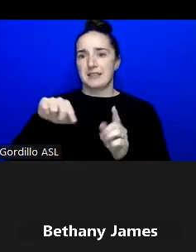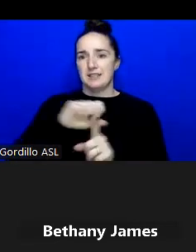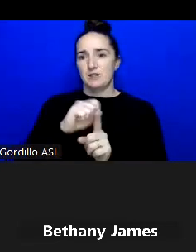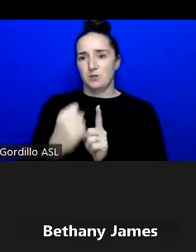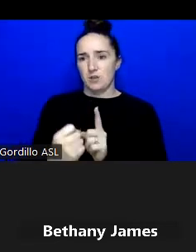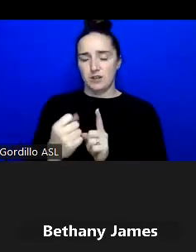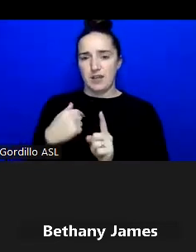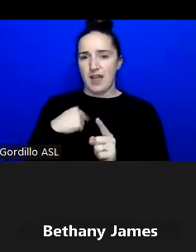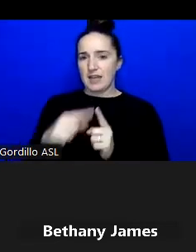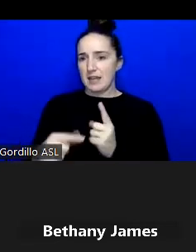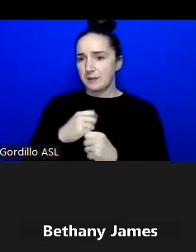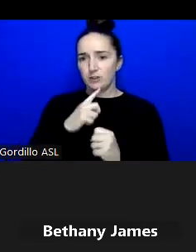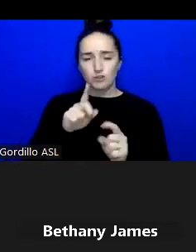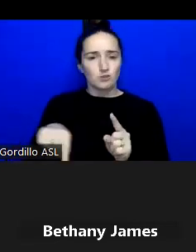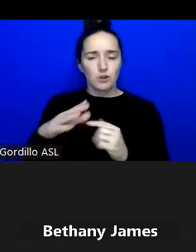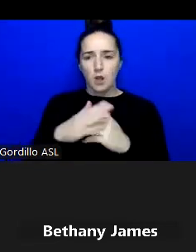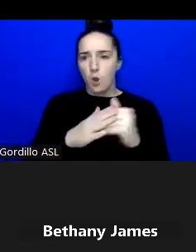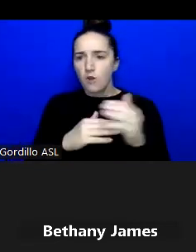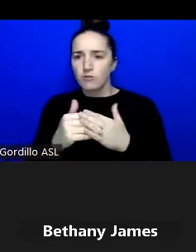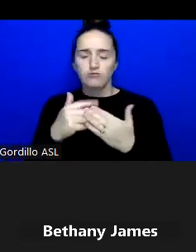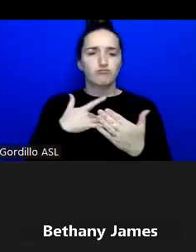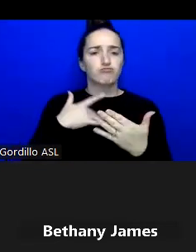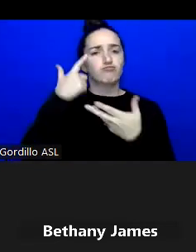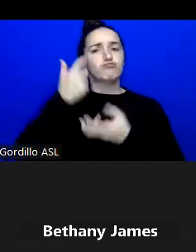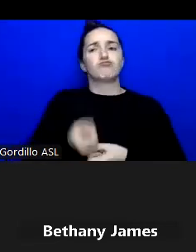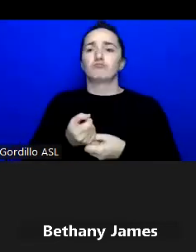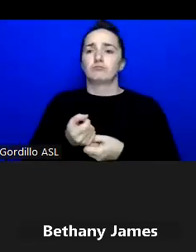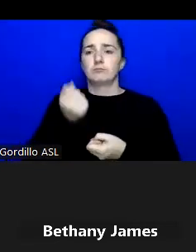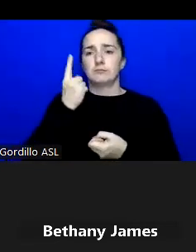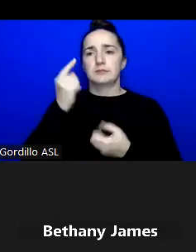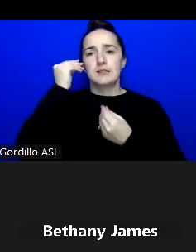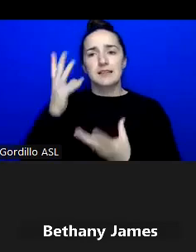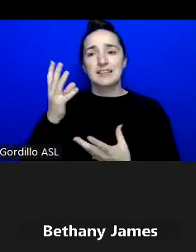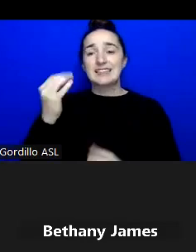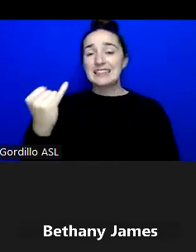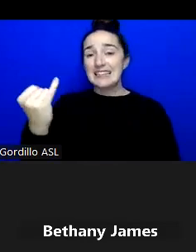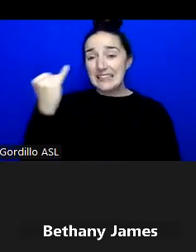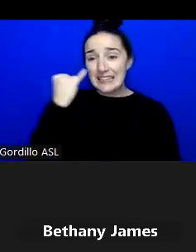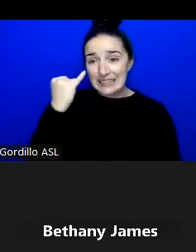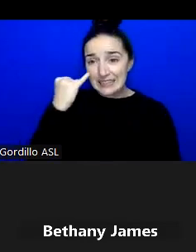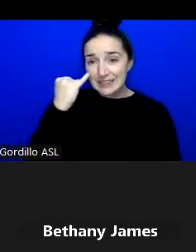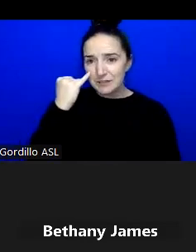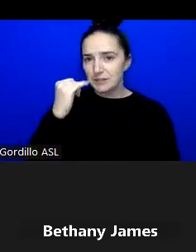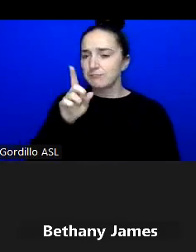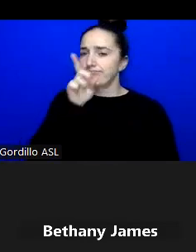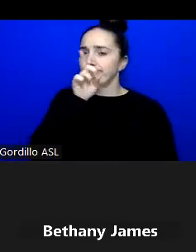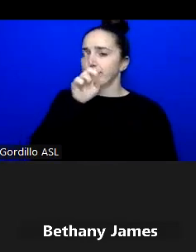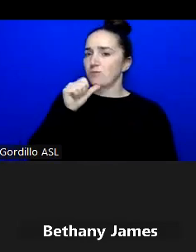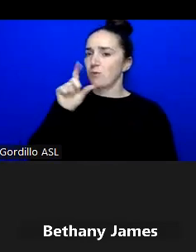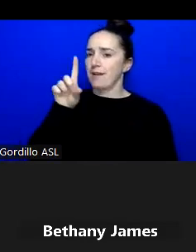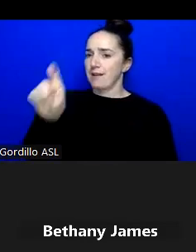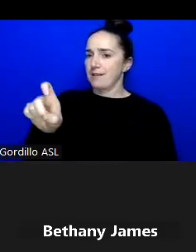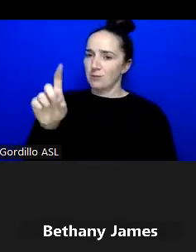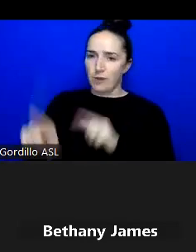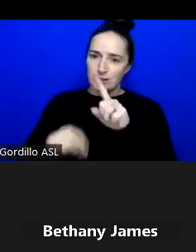that you are comfortable and confident in this information if I don't know that you have a question. So I certainly encourage that. You are